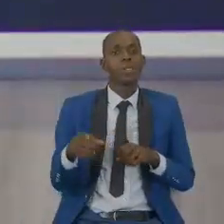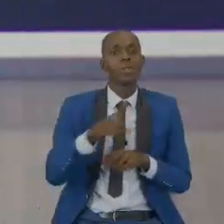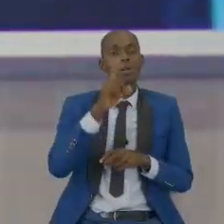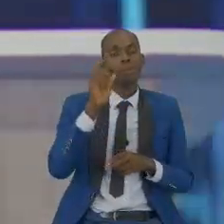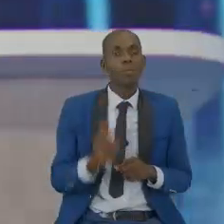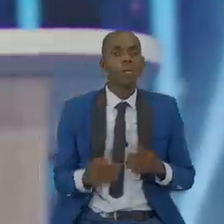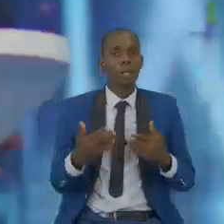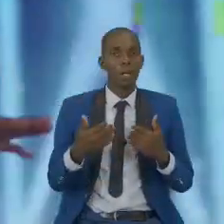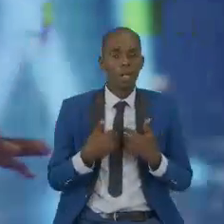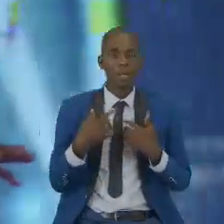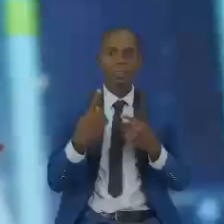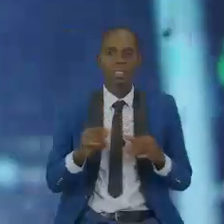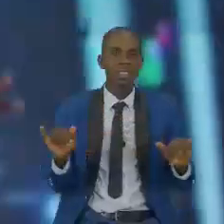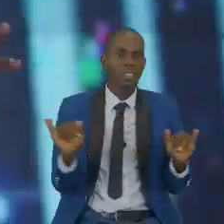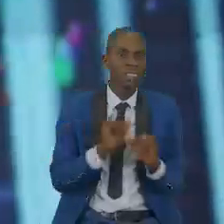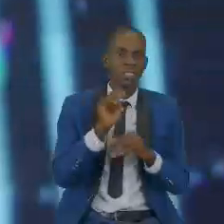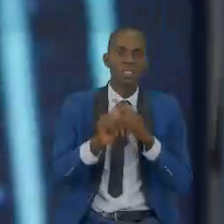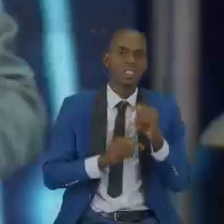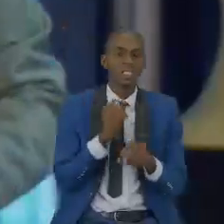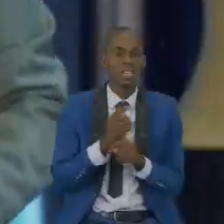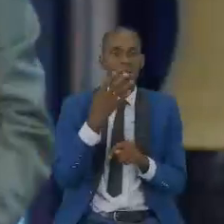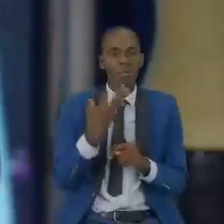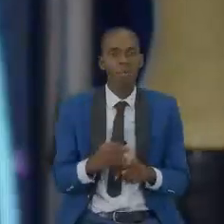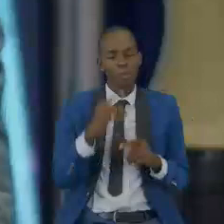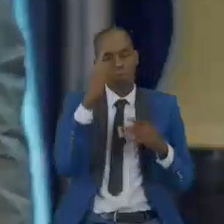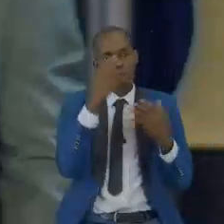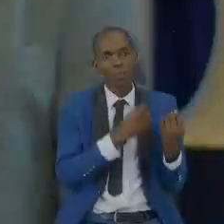have the same kind of faith that those